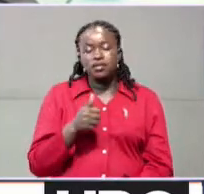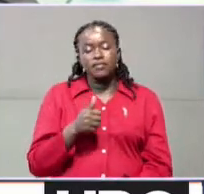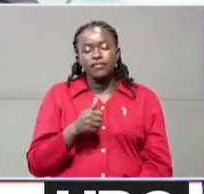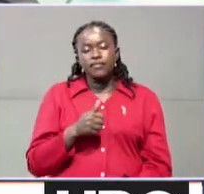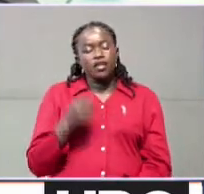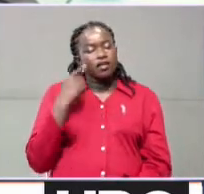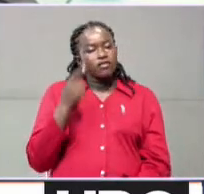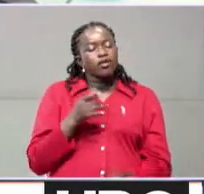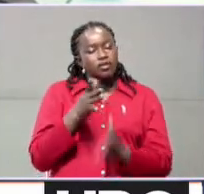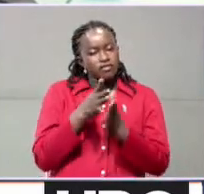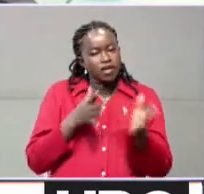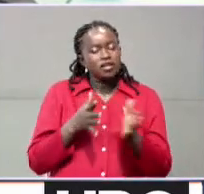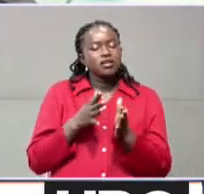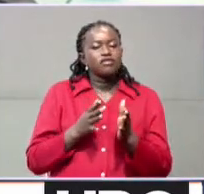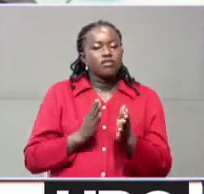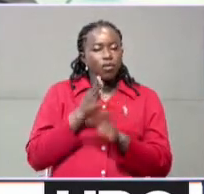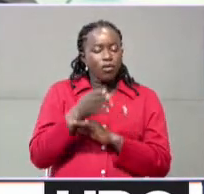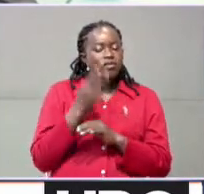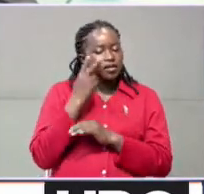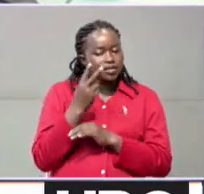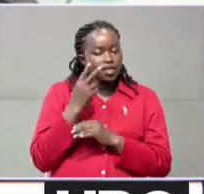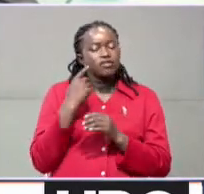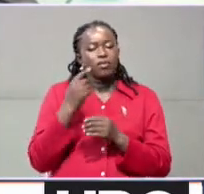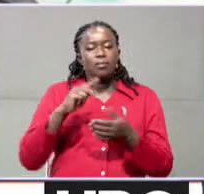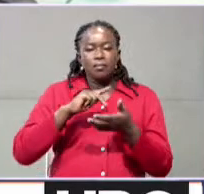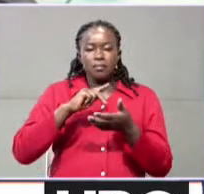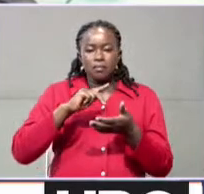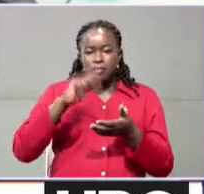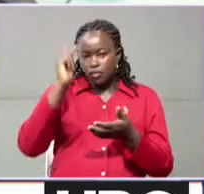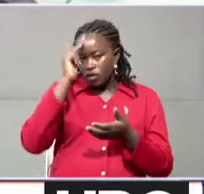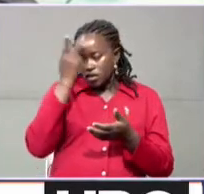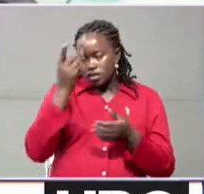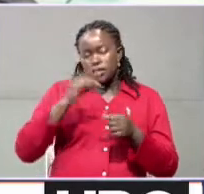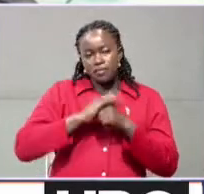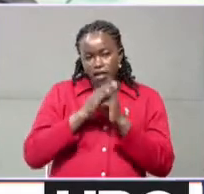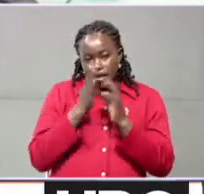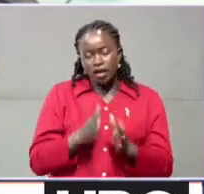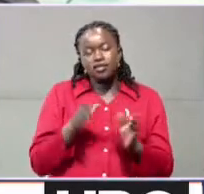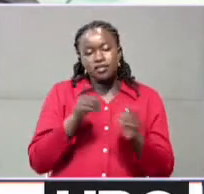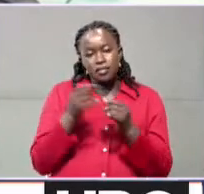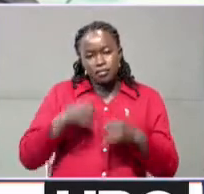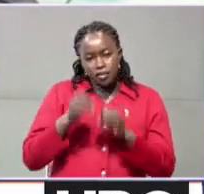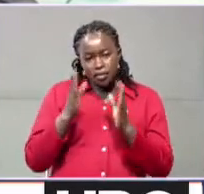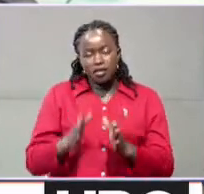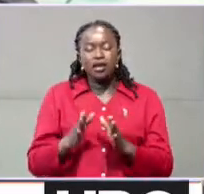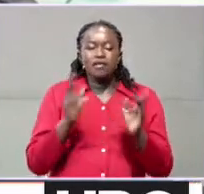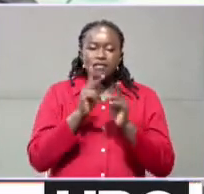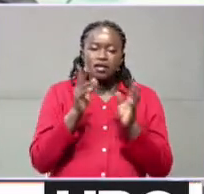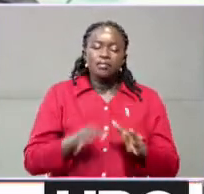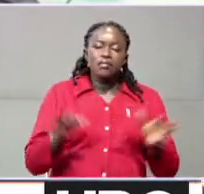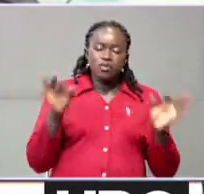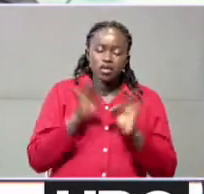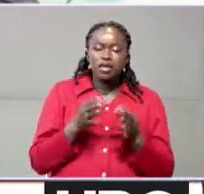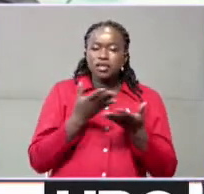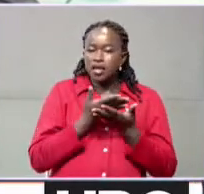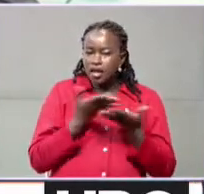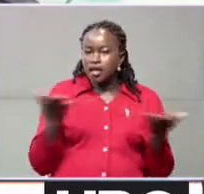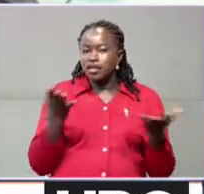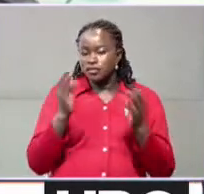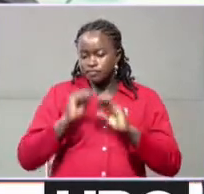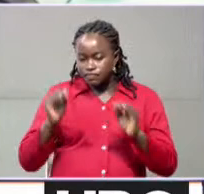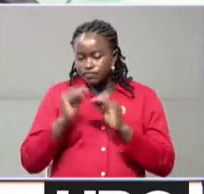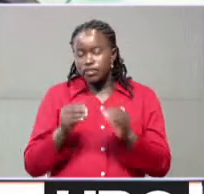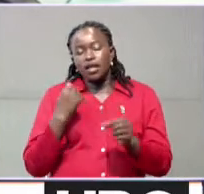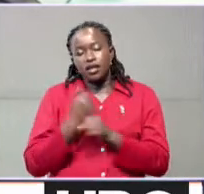effective oversight for policymakers and policy implementers it's very critical that any orientation is done on